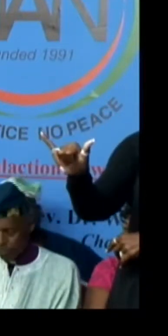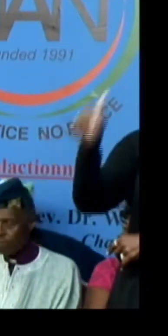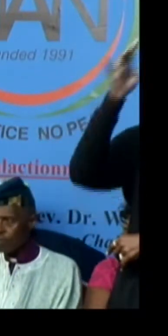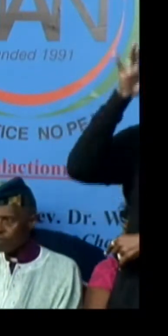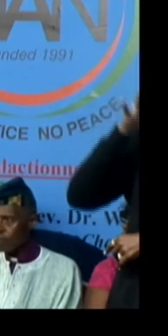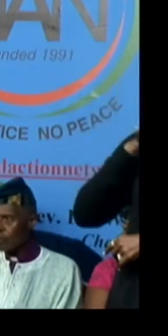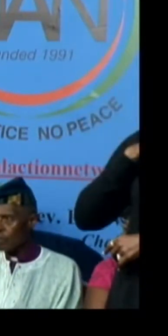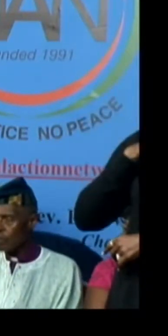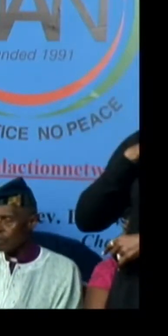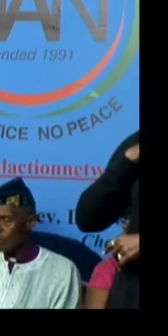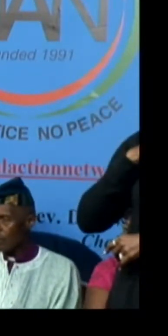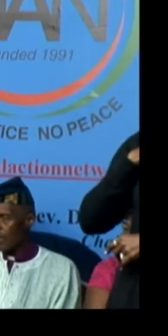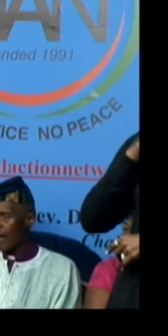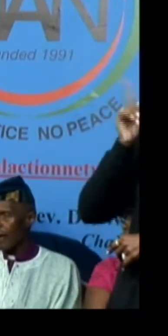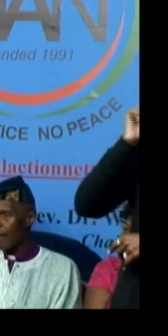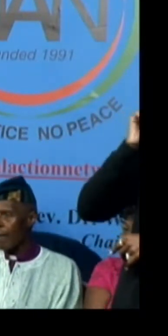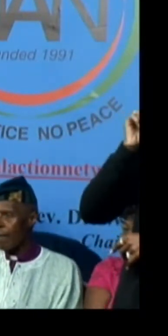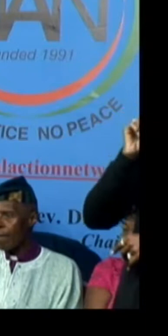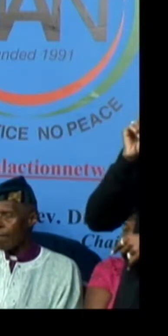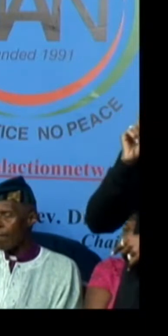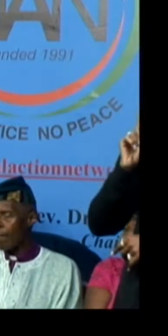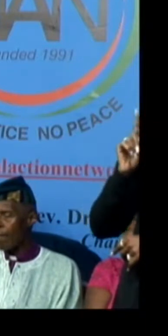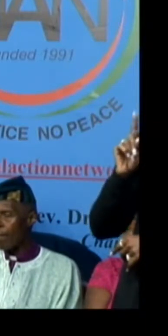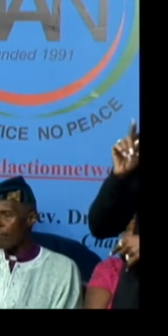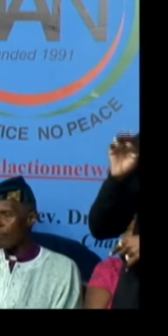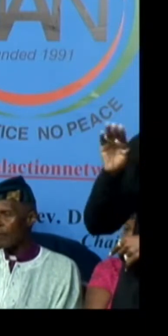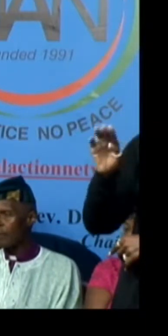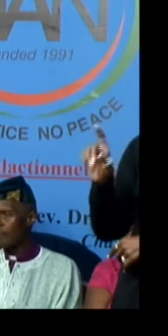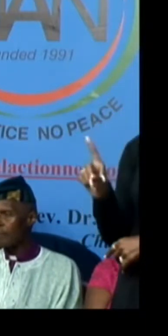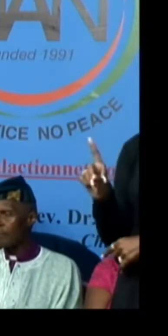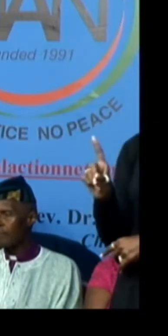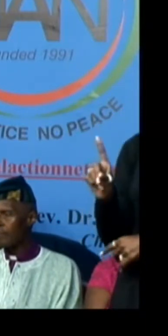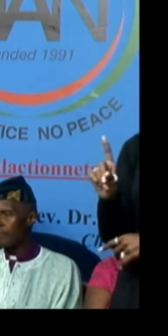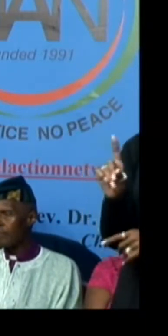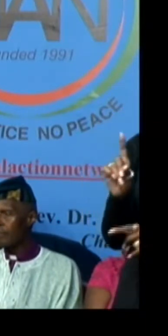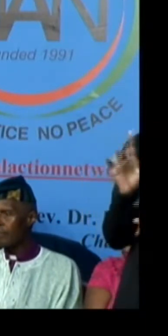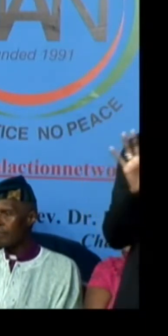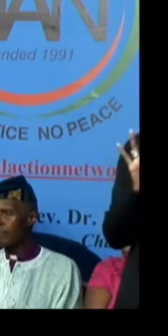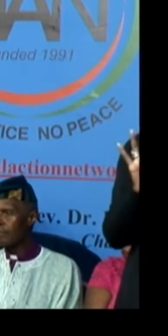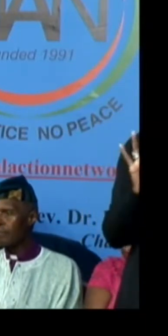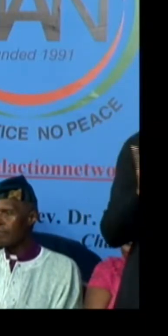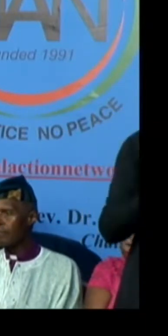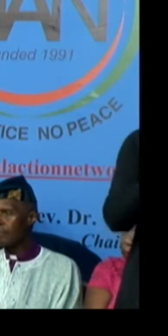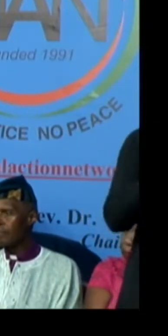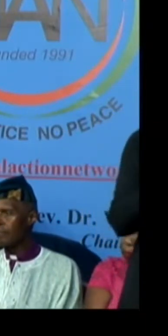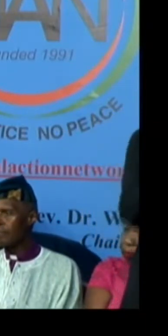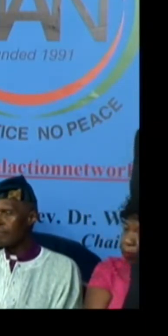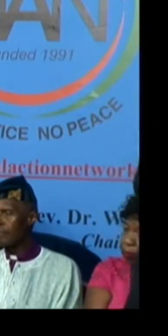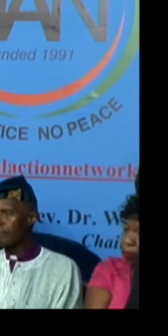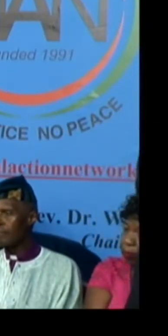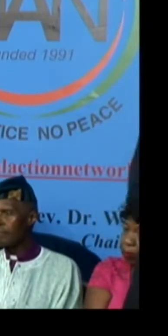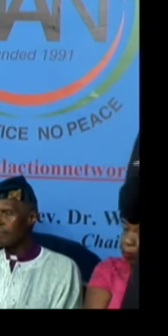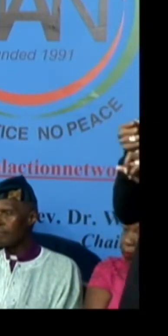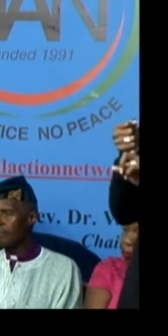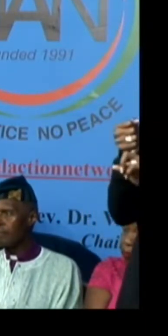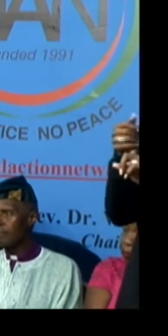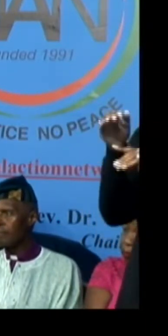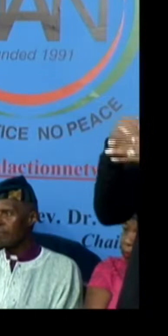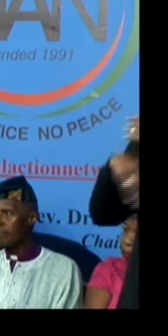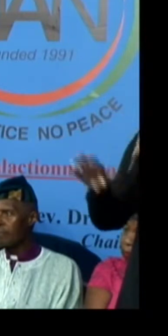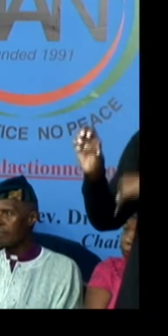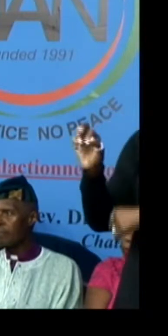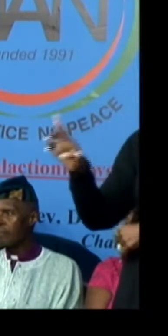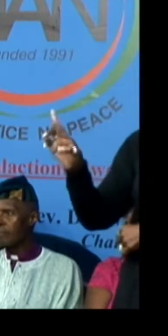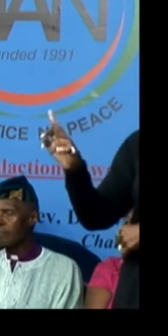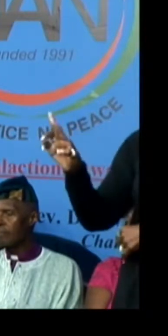In the same Baltimore that his attorney general said that he wanted to delay the consent